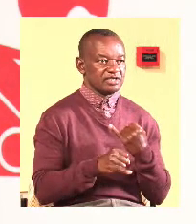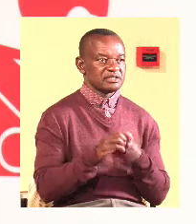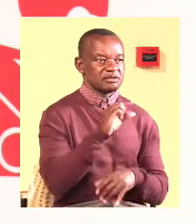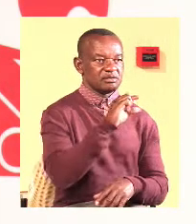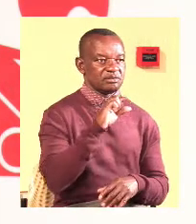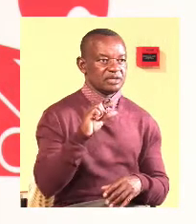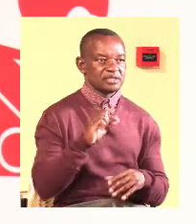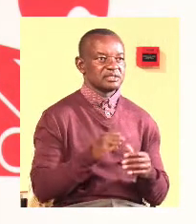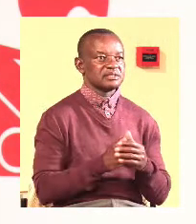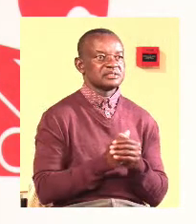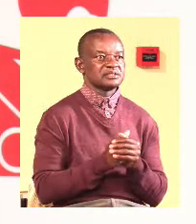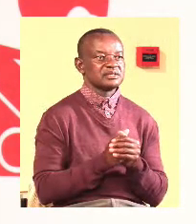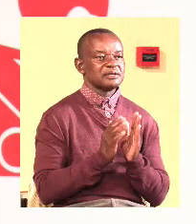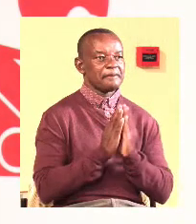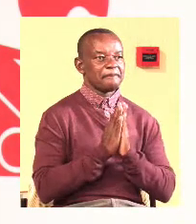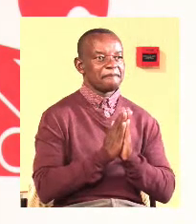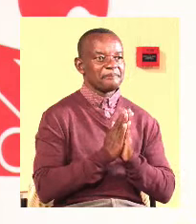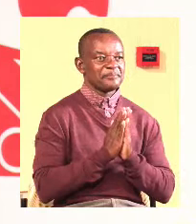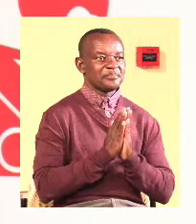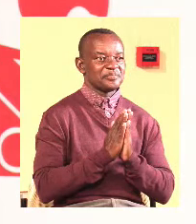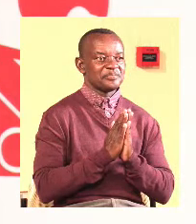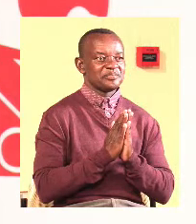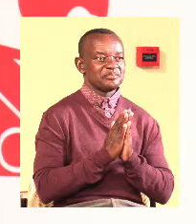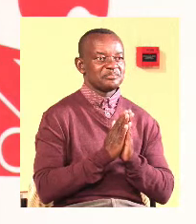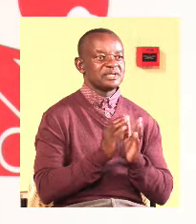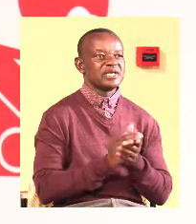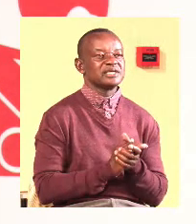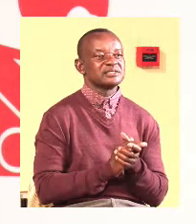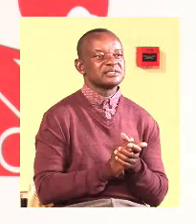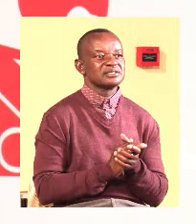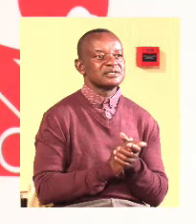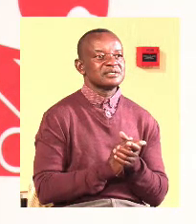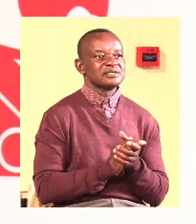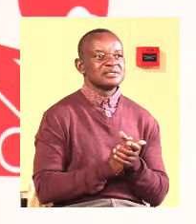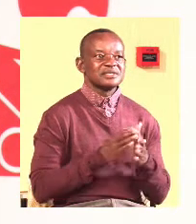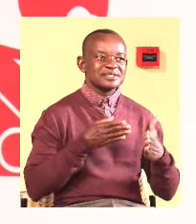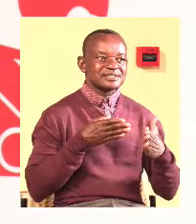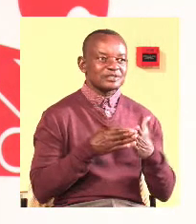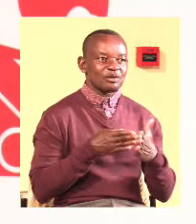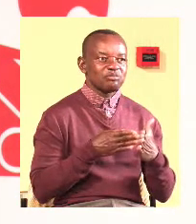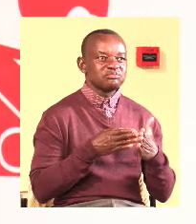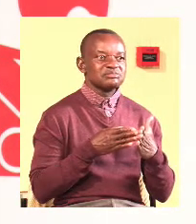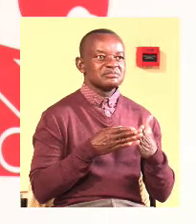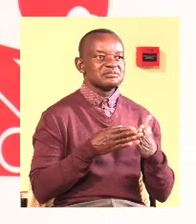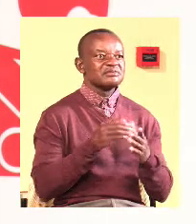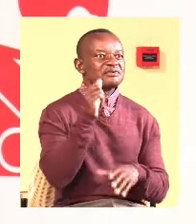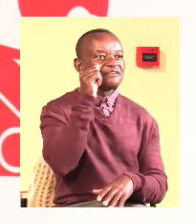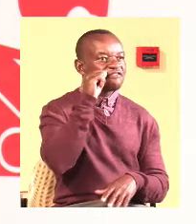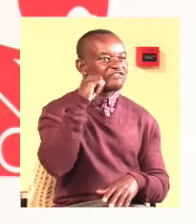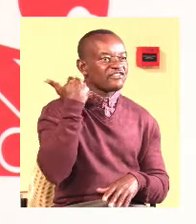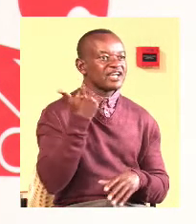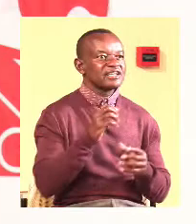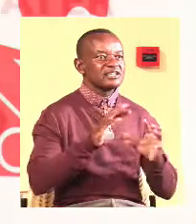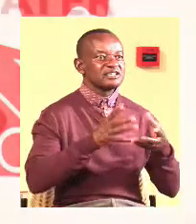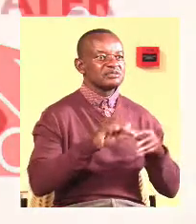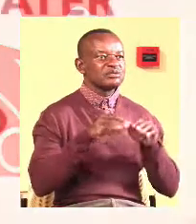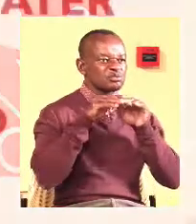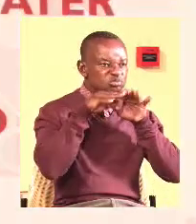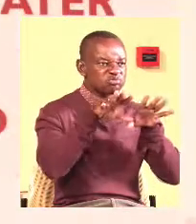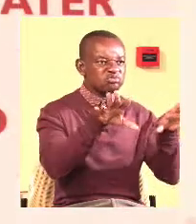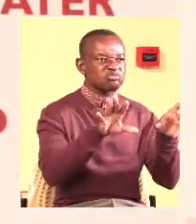let us by all means avoid sharing fake news. Thank you so much. Honorable Deputy Minister. All right, thank you very